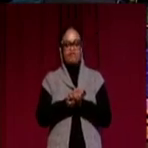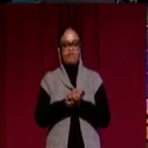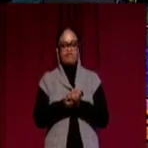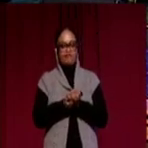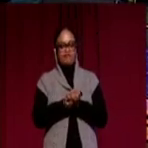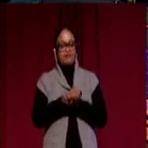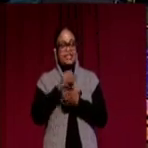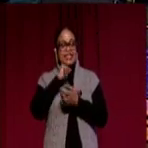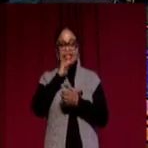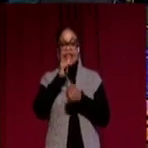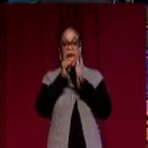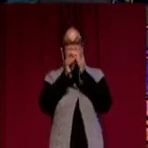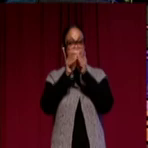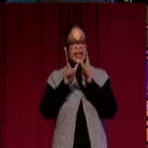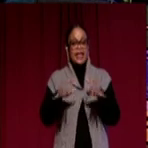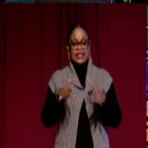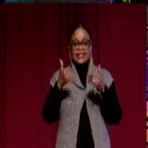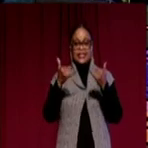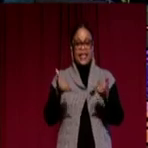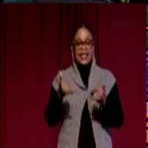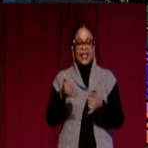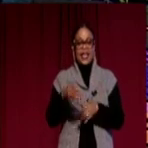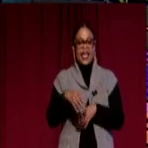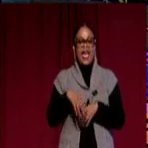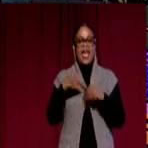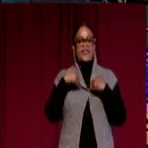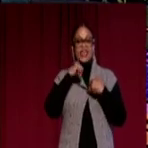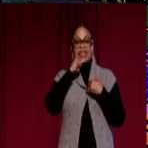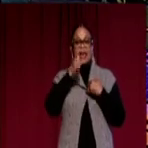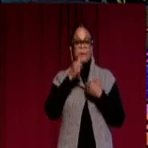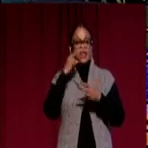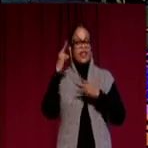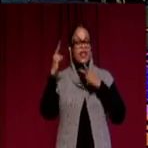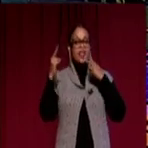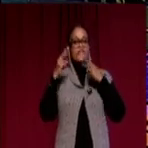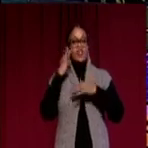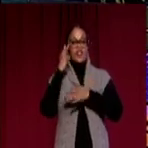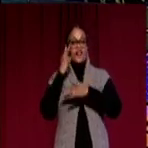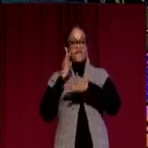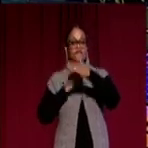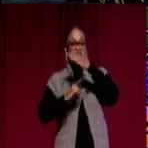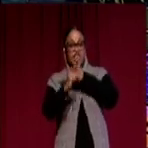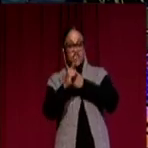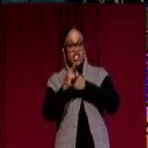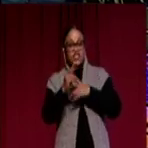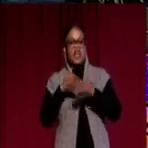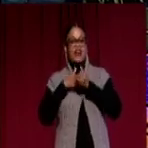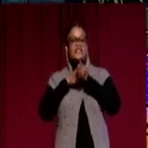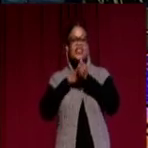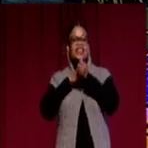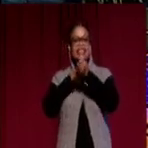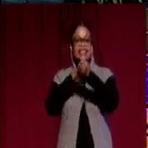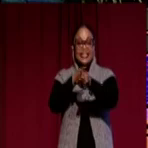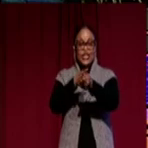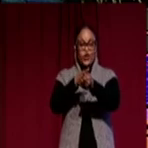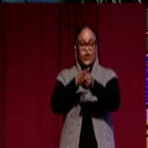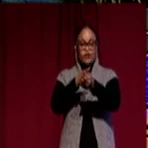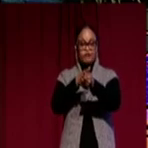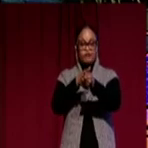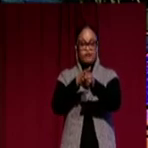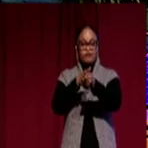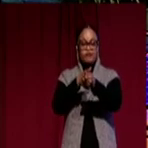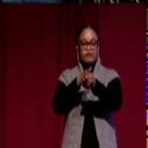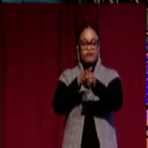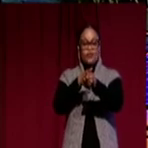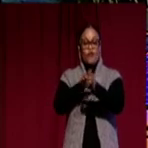not as blessed as you were today had it not been for the visionary and the leadership, extraordinary leadership